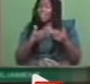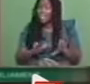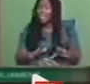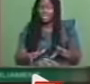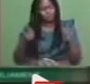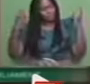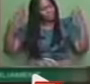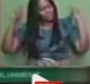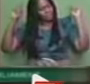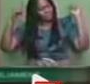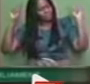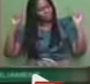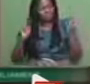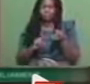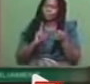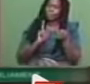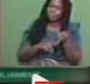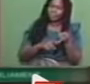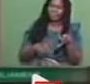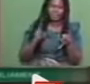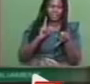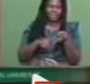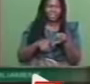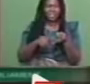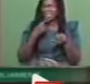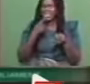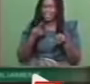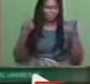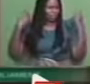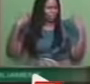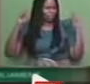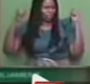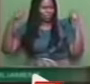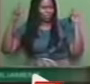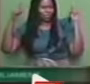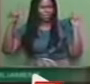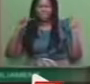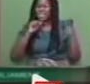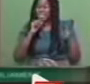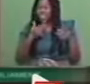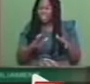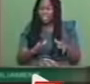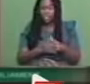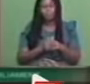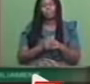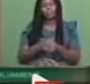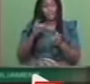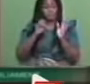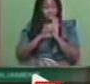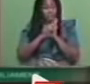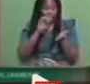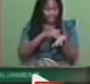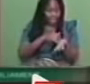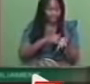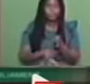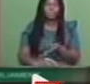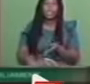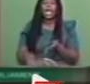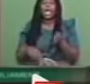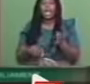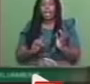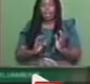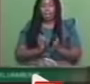It's an achievement. And the ferry port in Toco, you put that as an